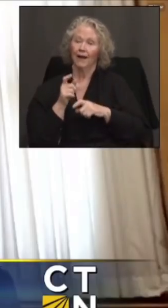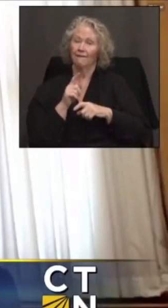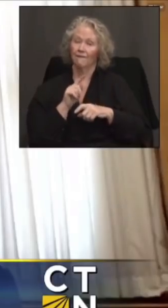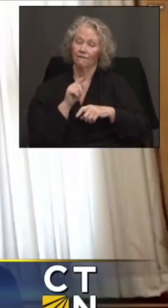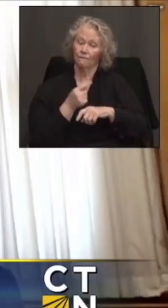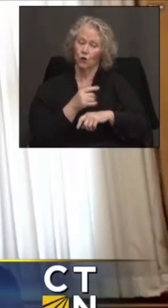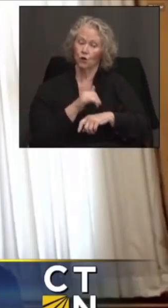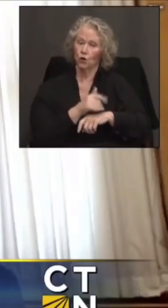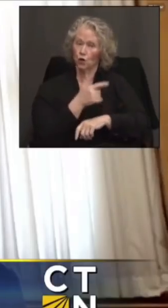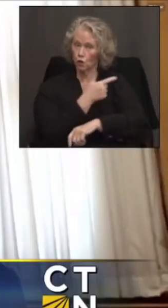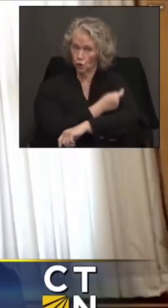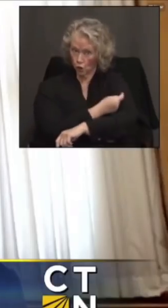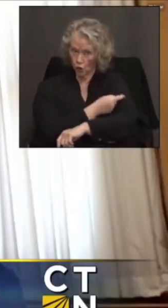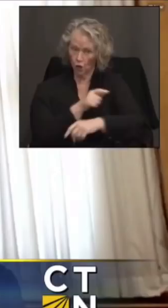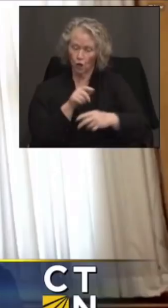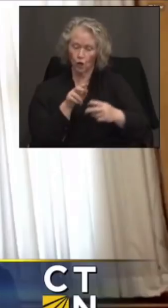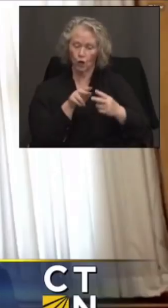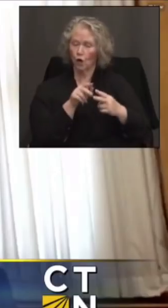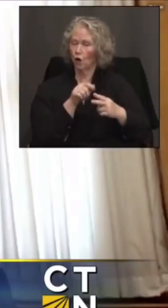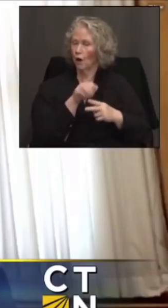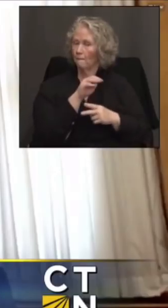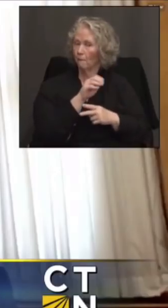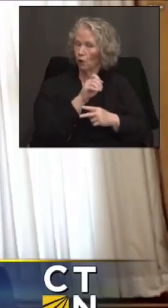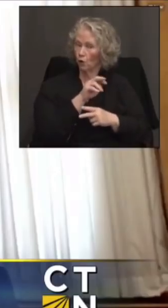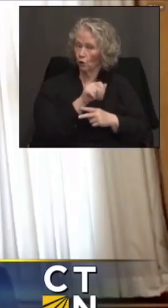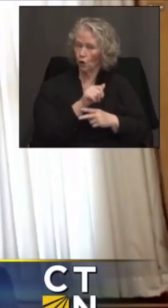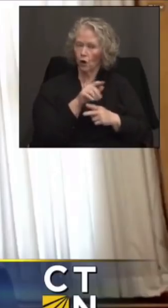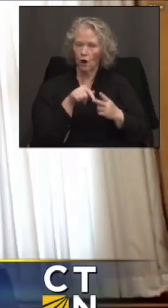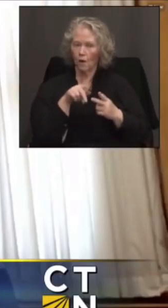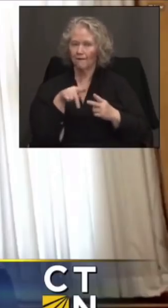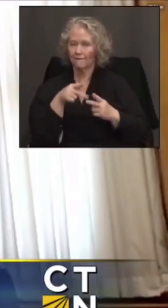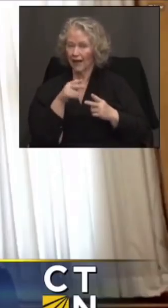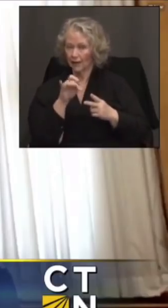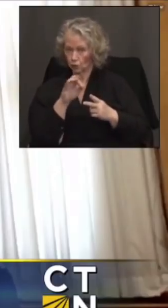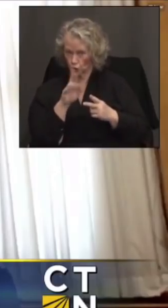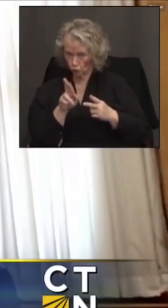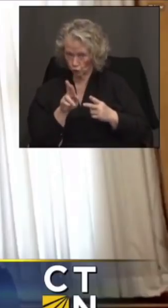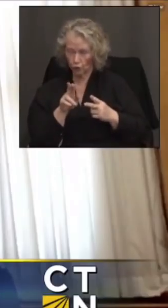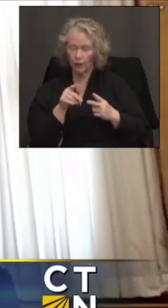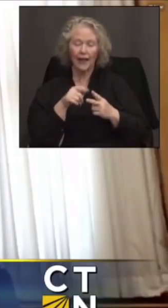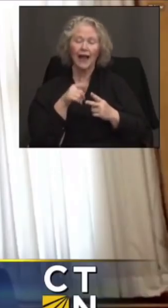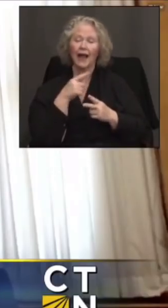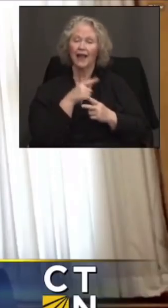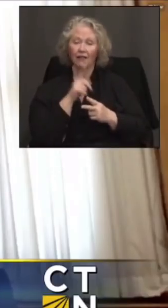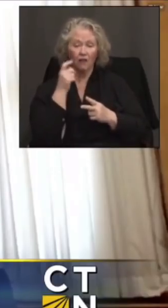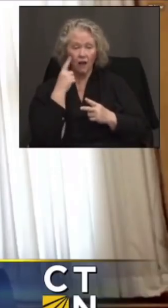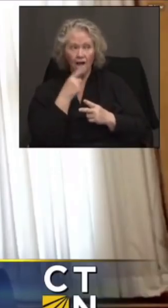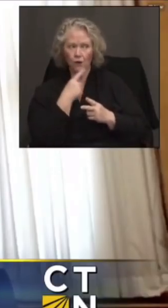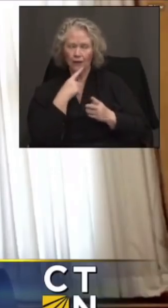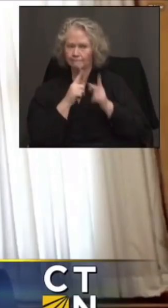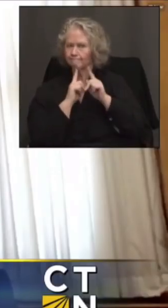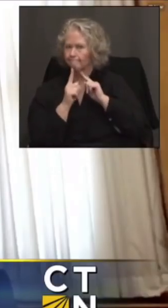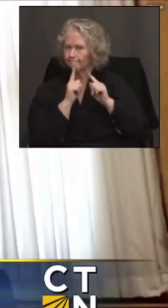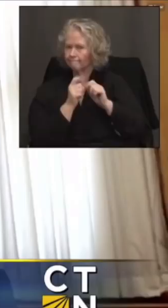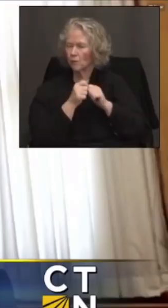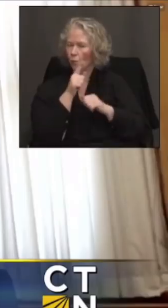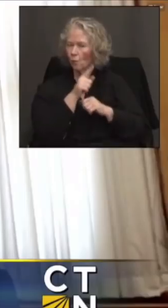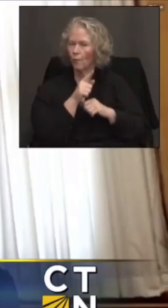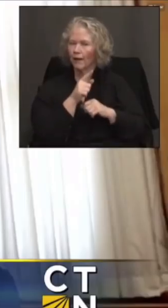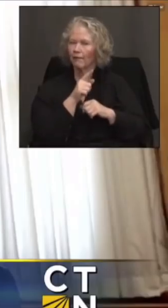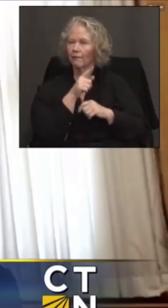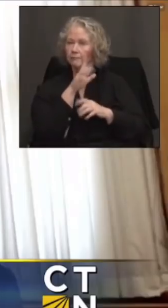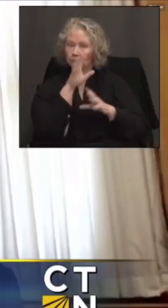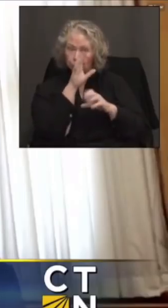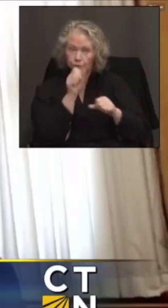an mRNA vaccine, the Moderna or the Pfizer vaccine. And the governor has been working with the White House and other